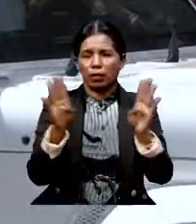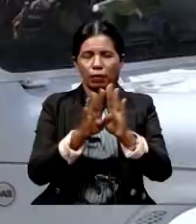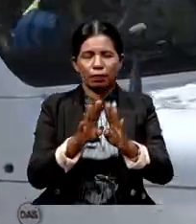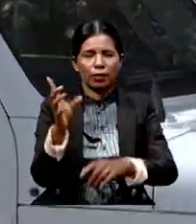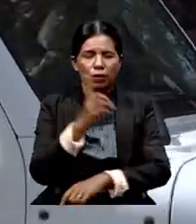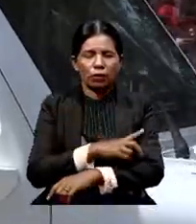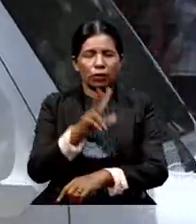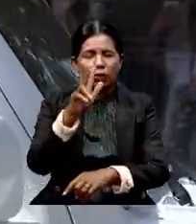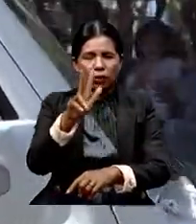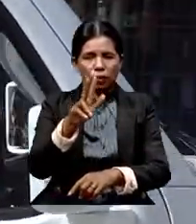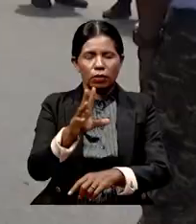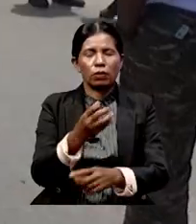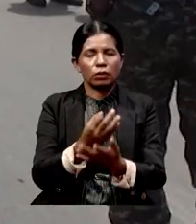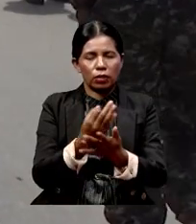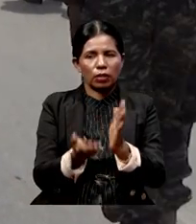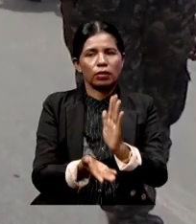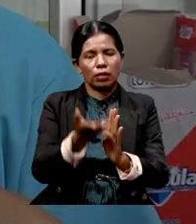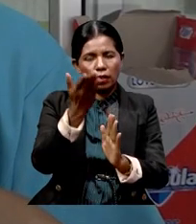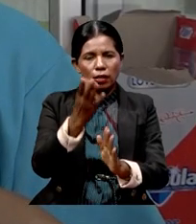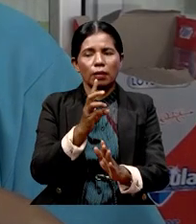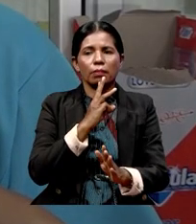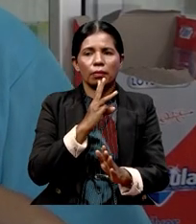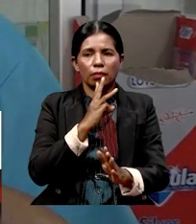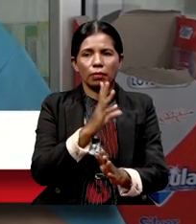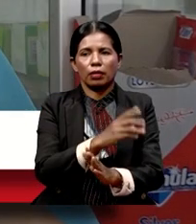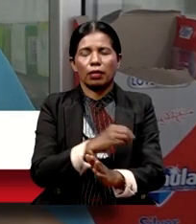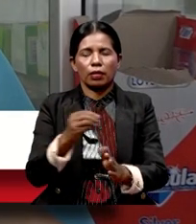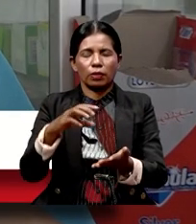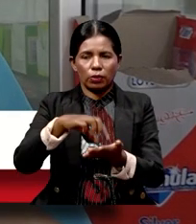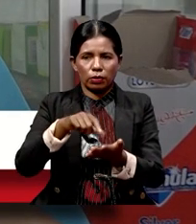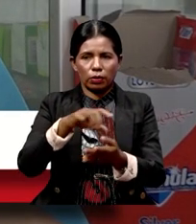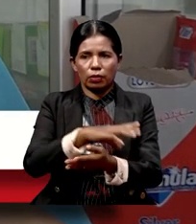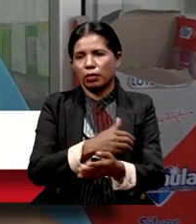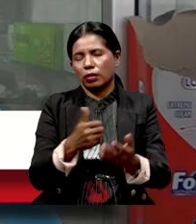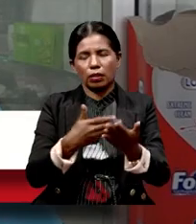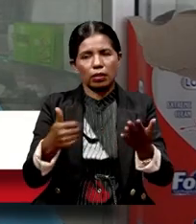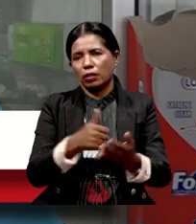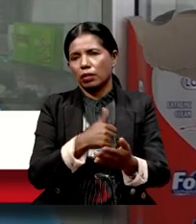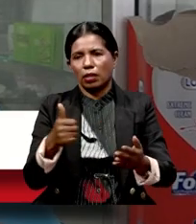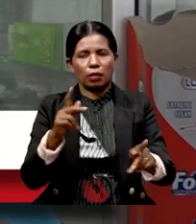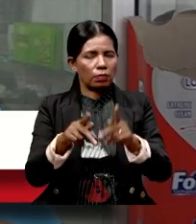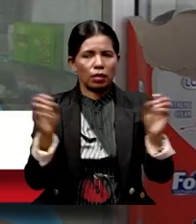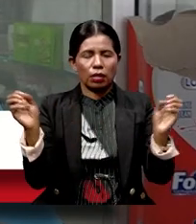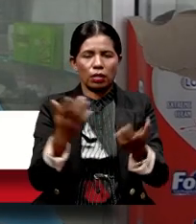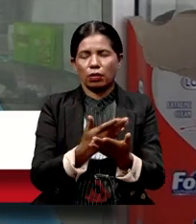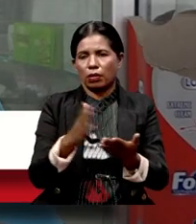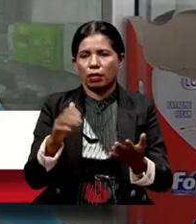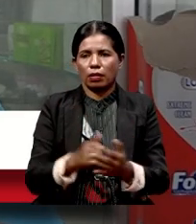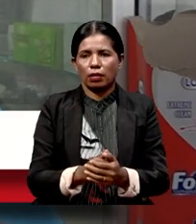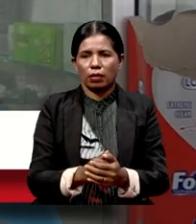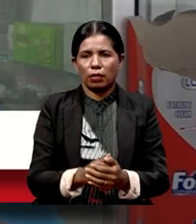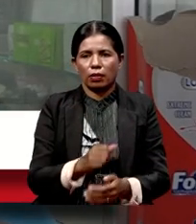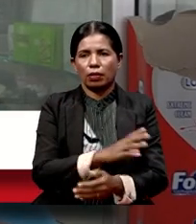te berdi rendimento sa ituan ilu be ho mulai sa serendit asa san sia ba em ladung kola la la so normal yet